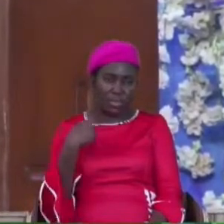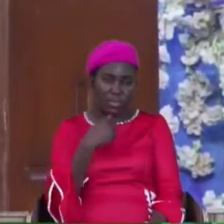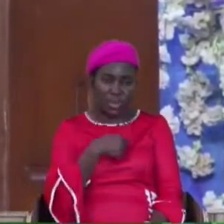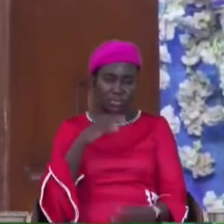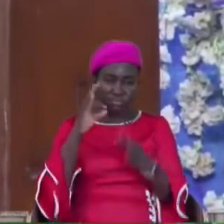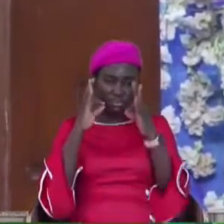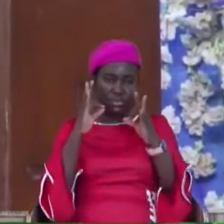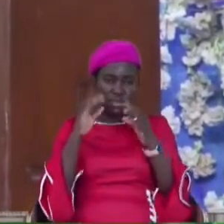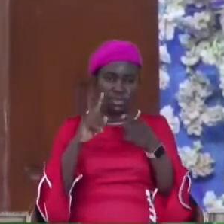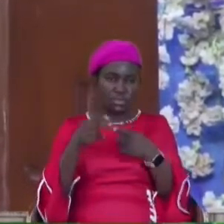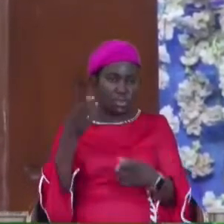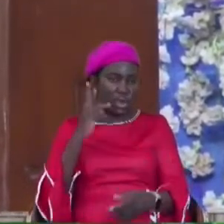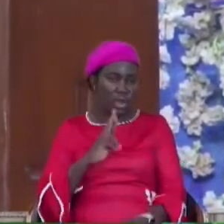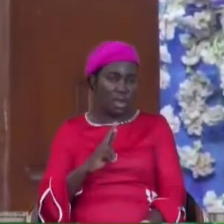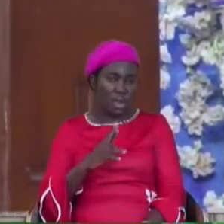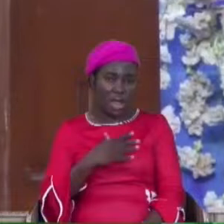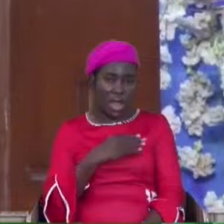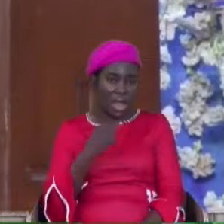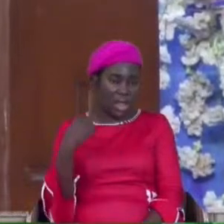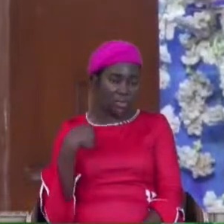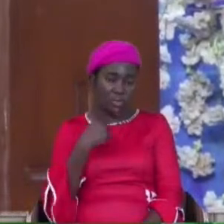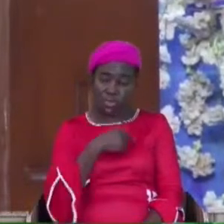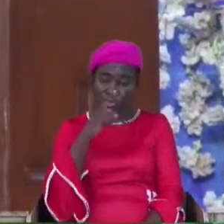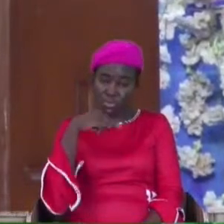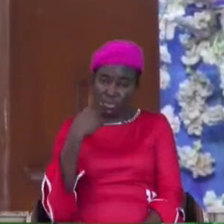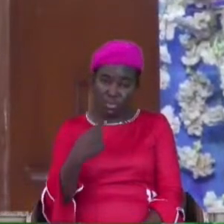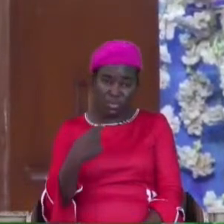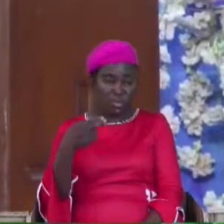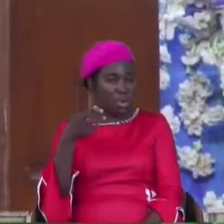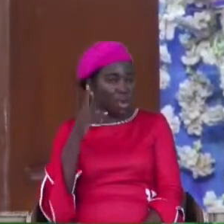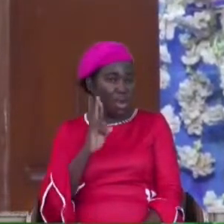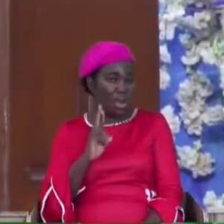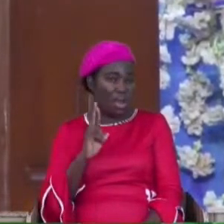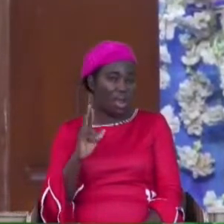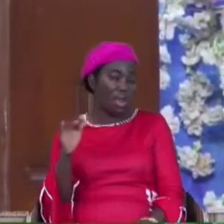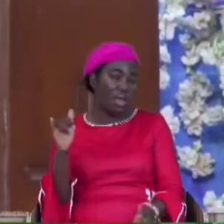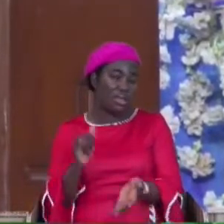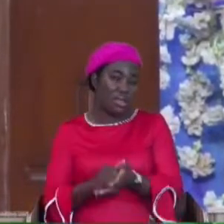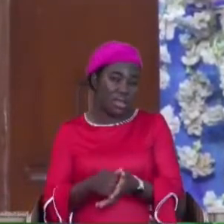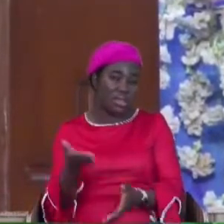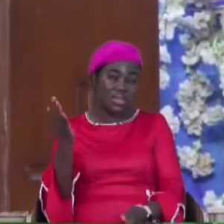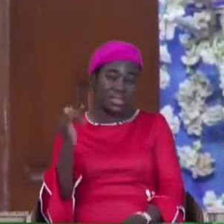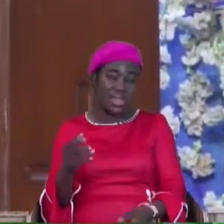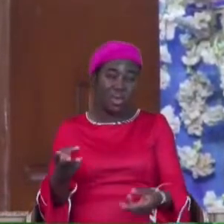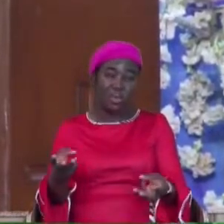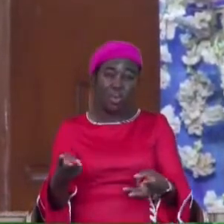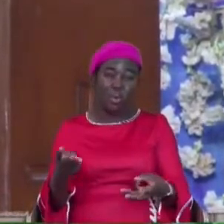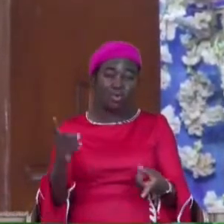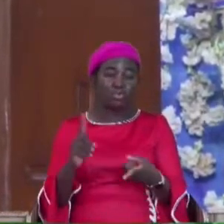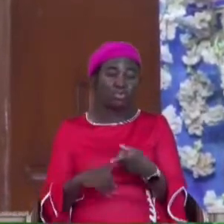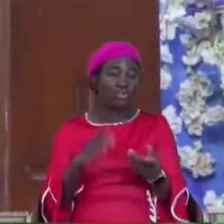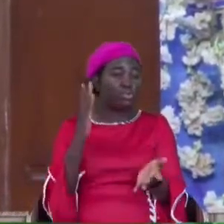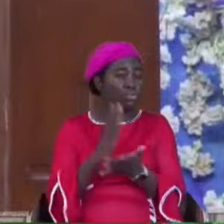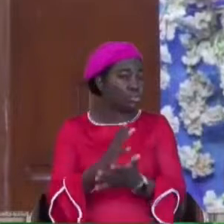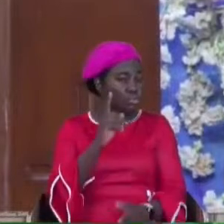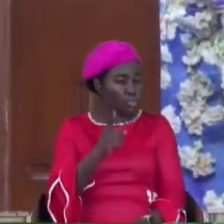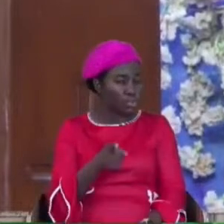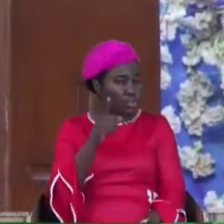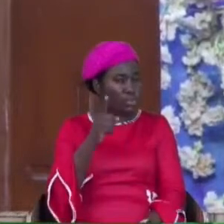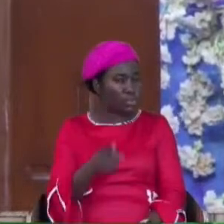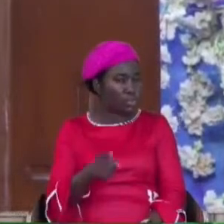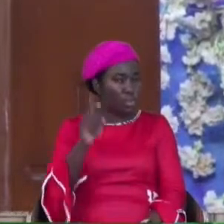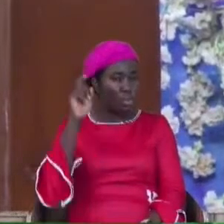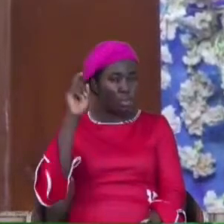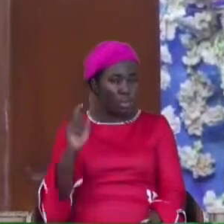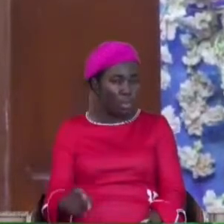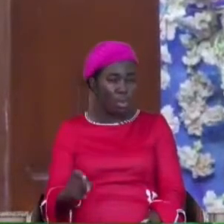And we educated her. That they want to stop you. He must stop them.